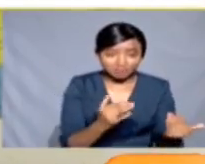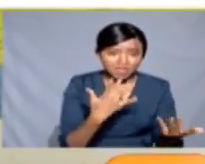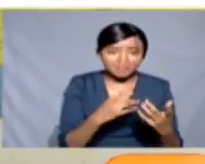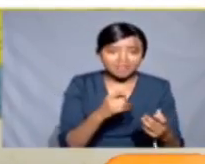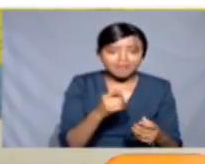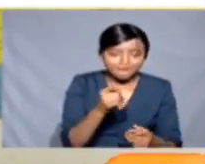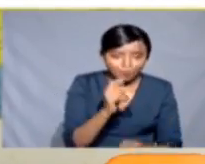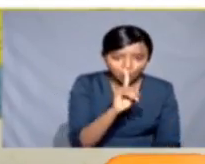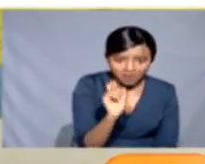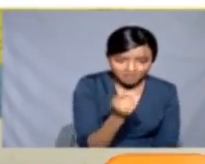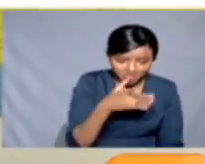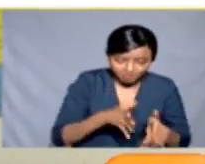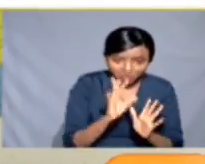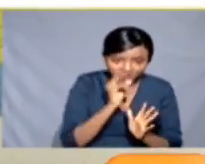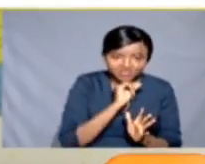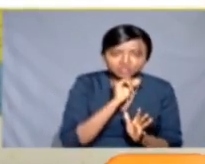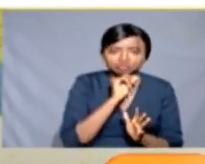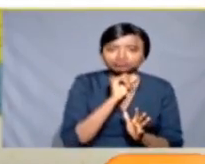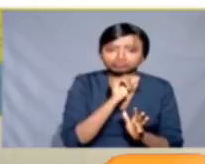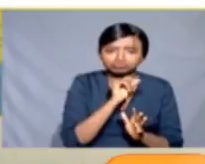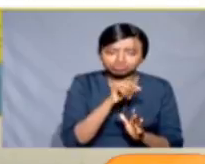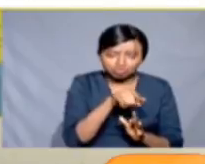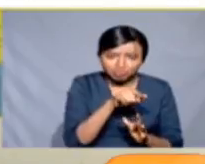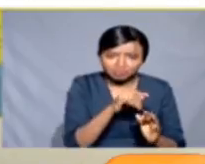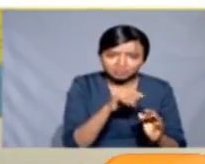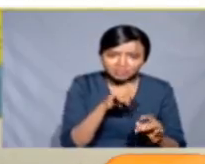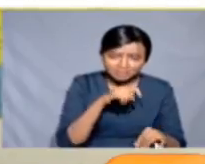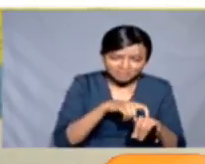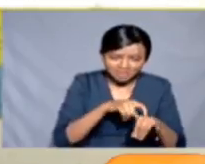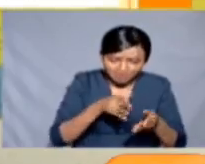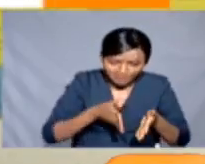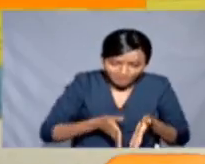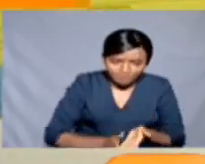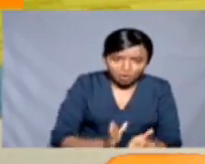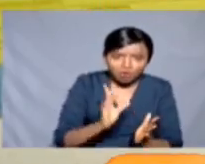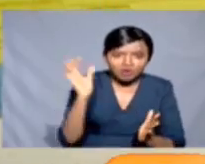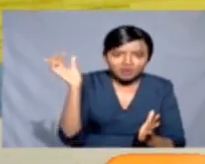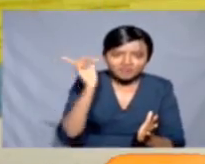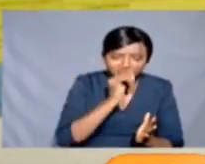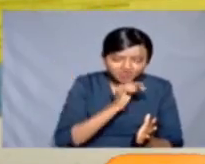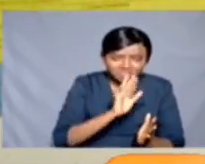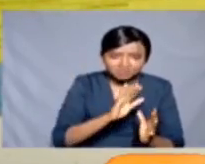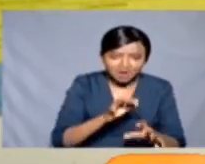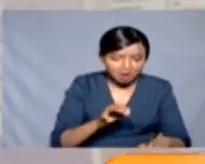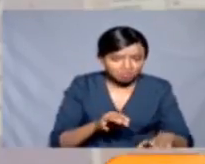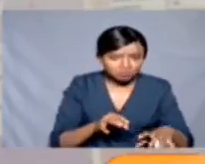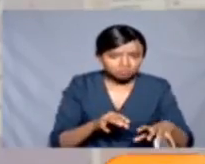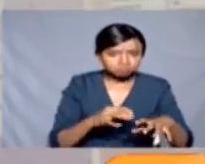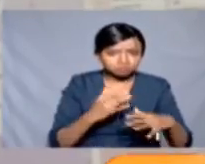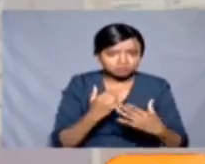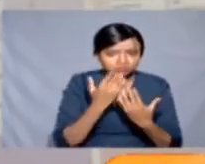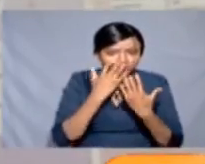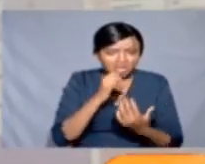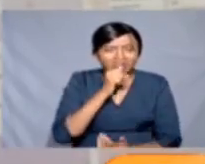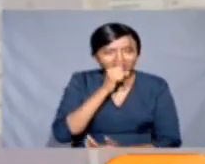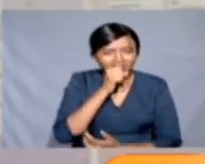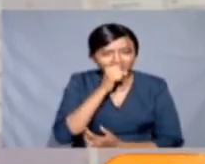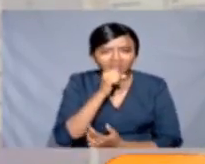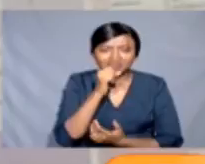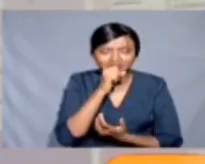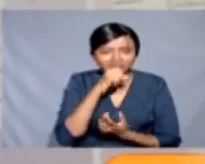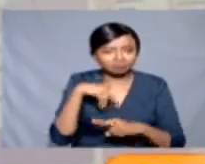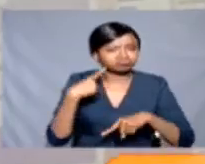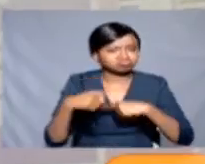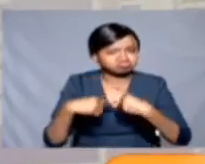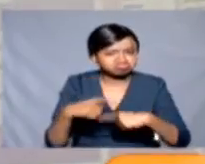past 1 month. So it means since the child was born, yes, she or he has been having that cough. We try